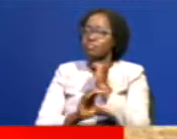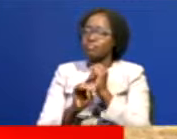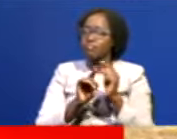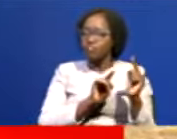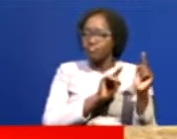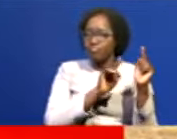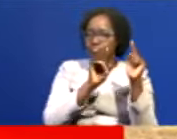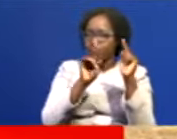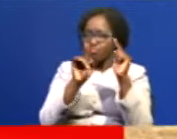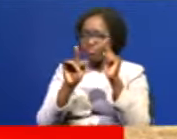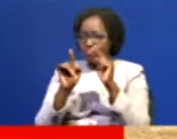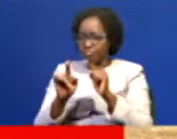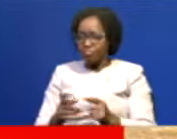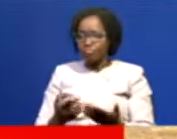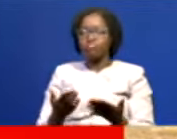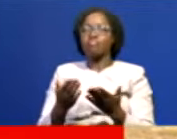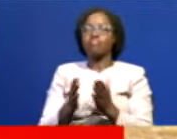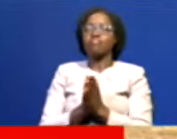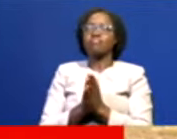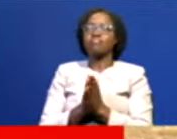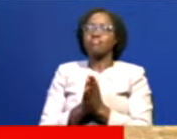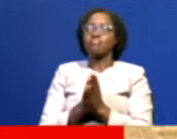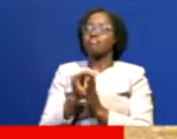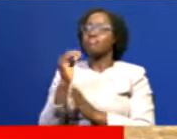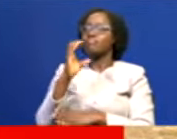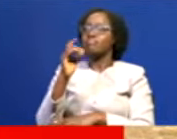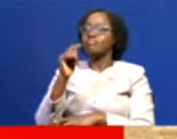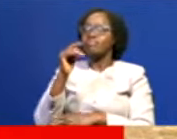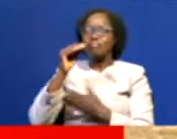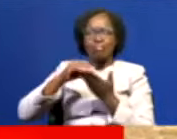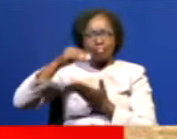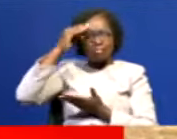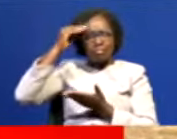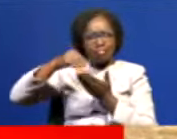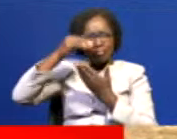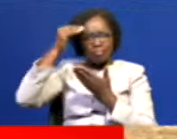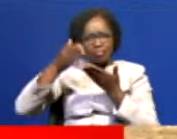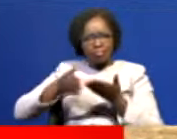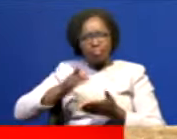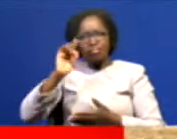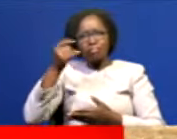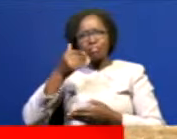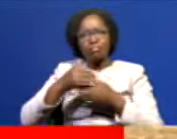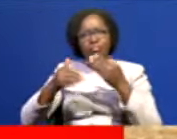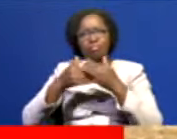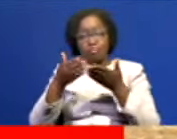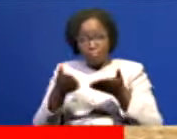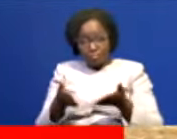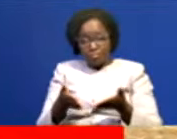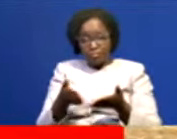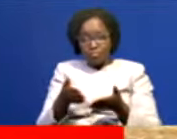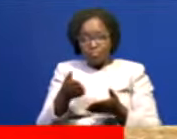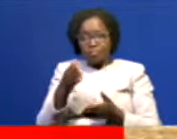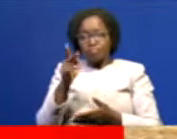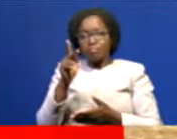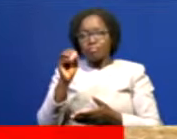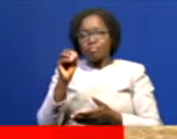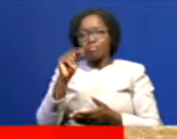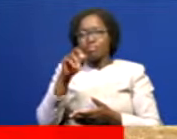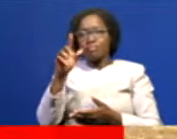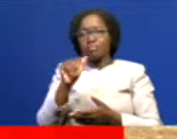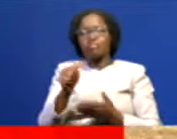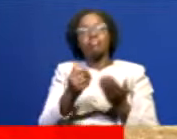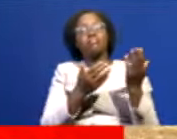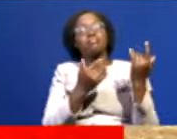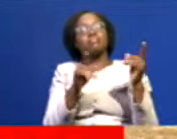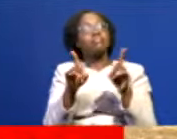country and study ICT. It will be right here. It's actually being constructed right here at Konza Technopolis, and is